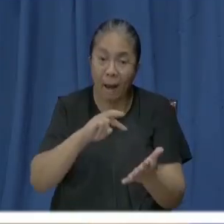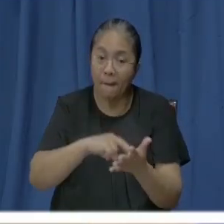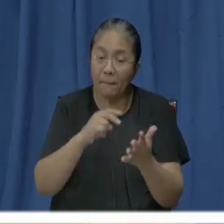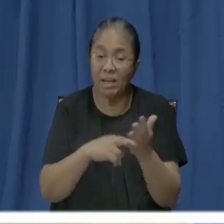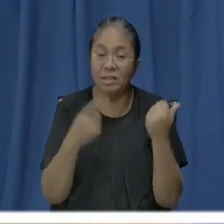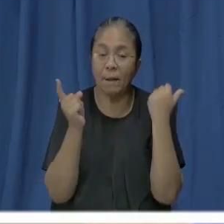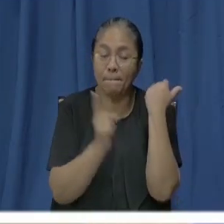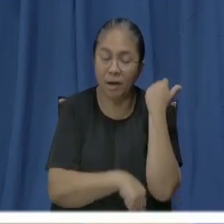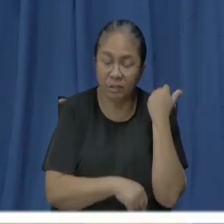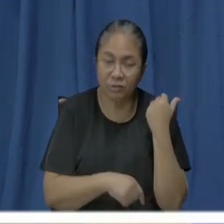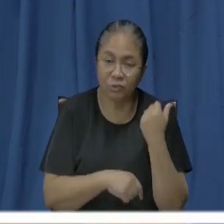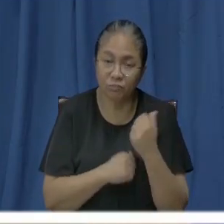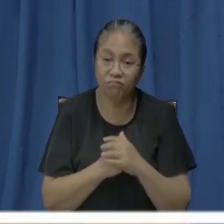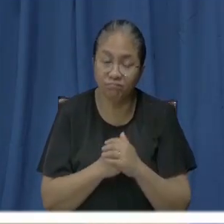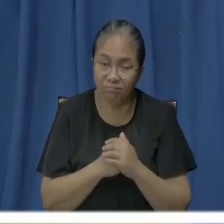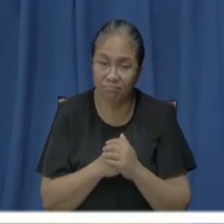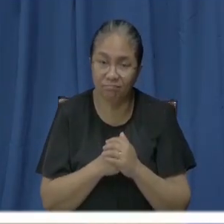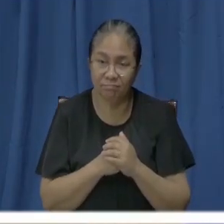law.